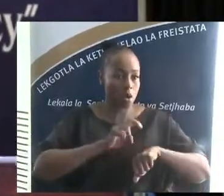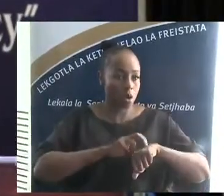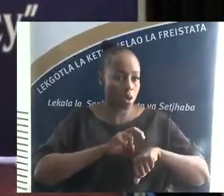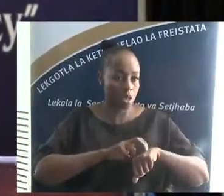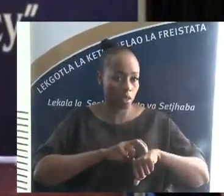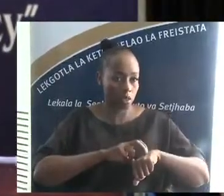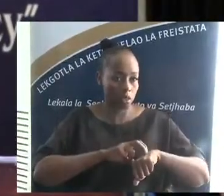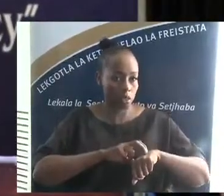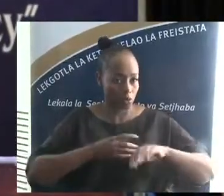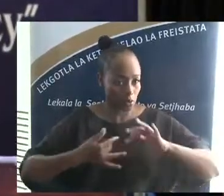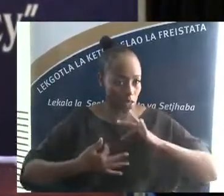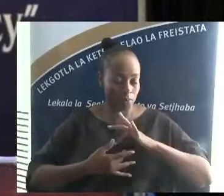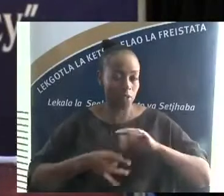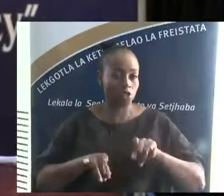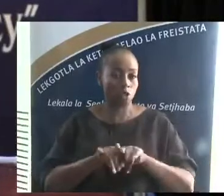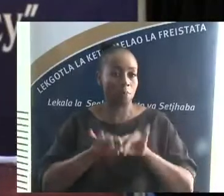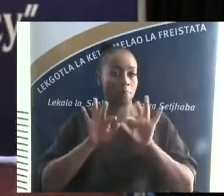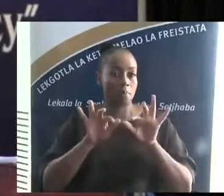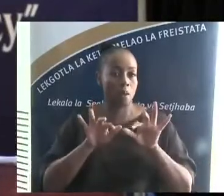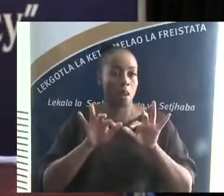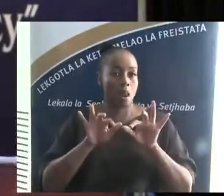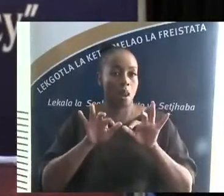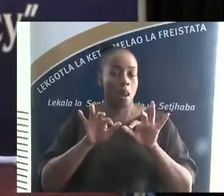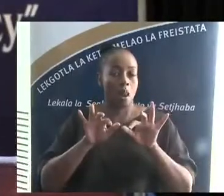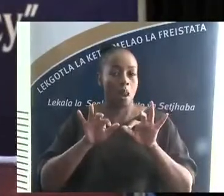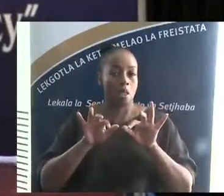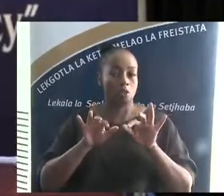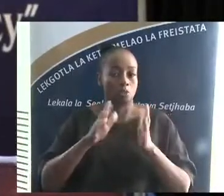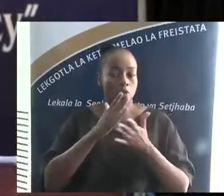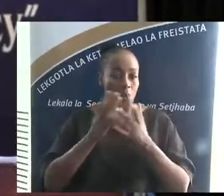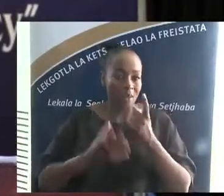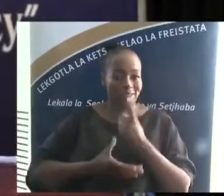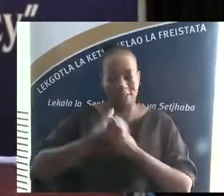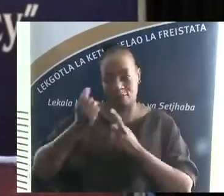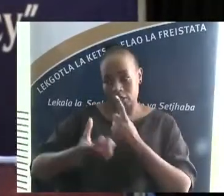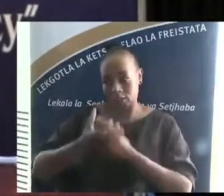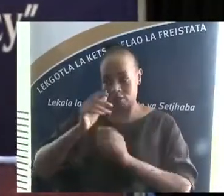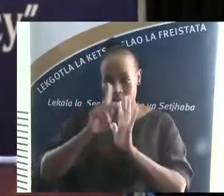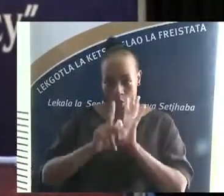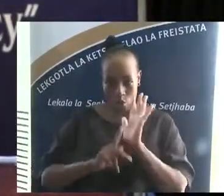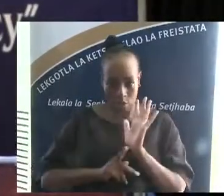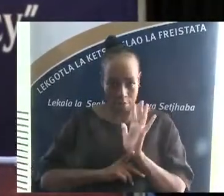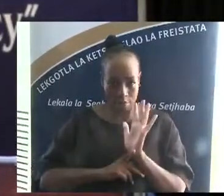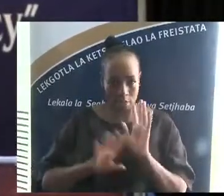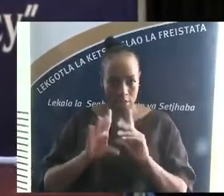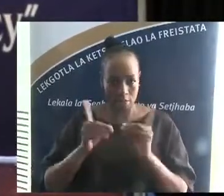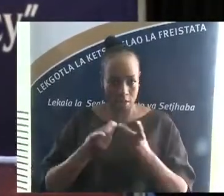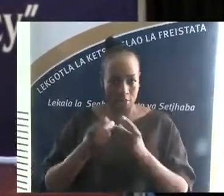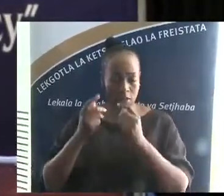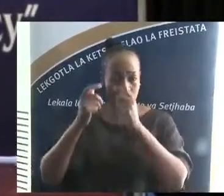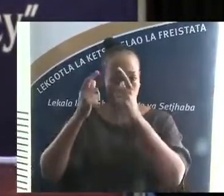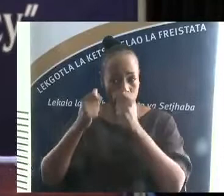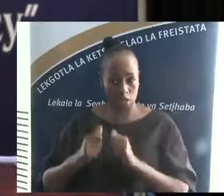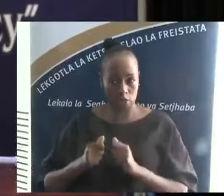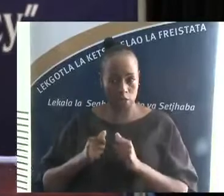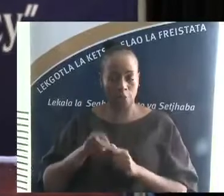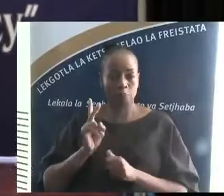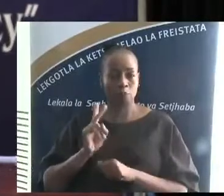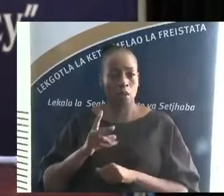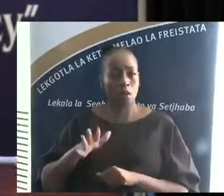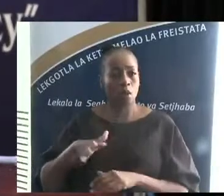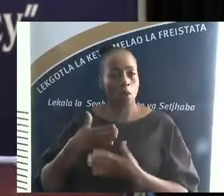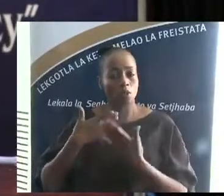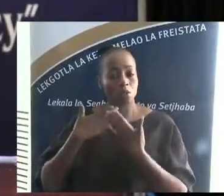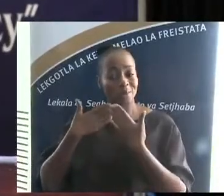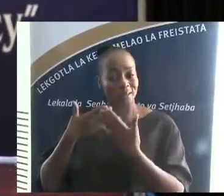aspirations of our people into concrete and achievable programs. I'd further like to thank the leadership of